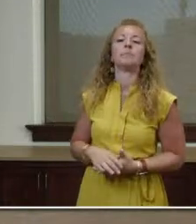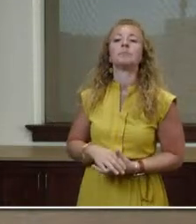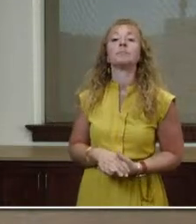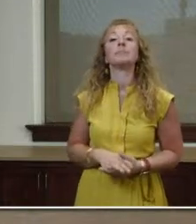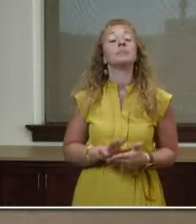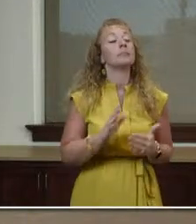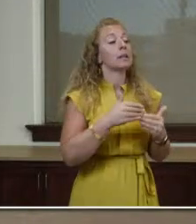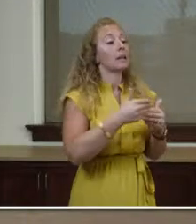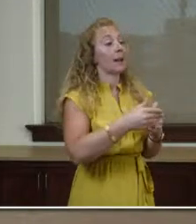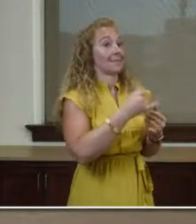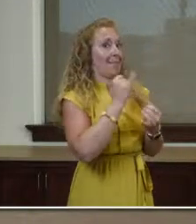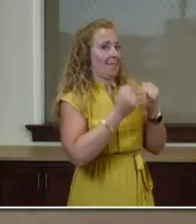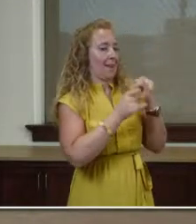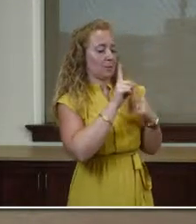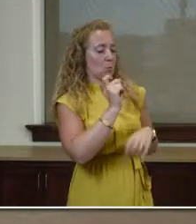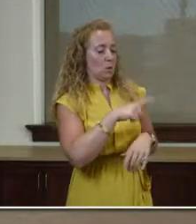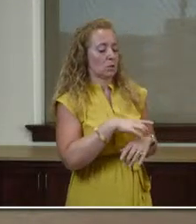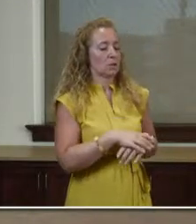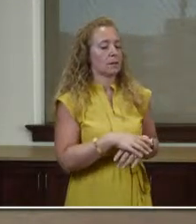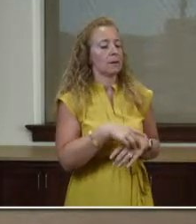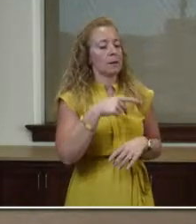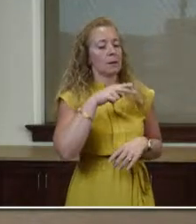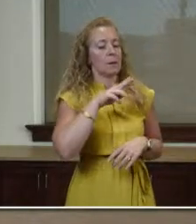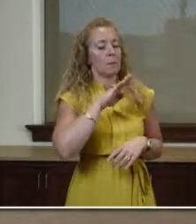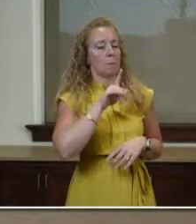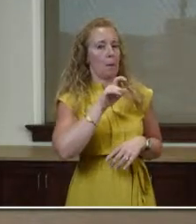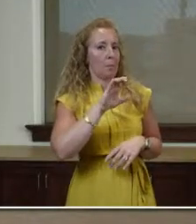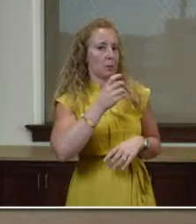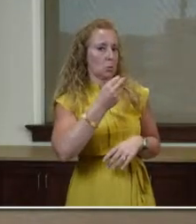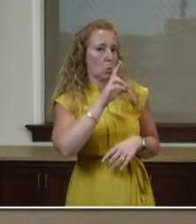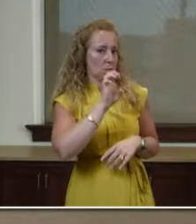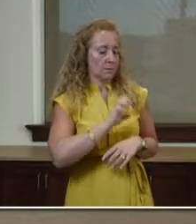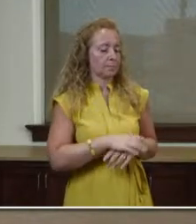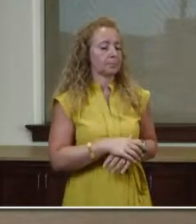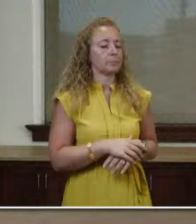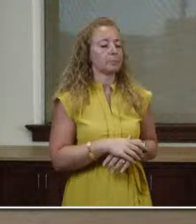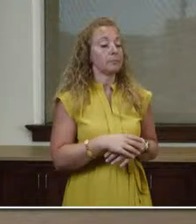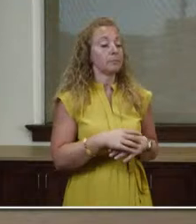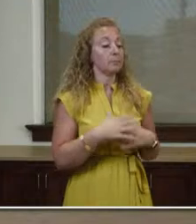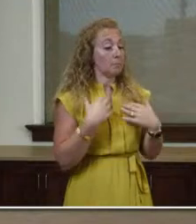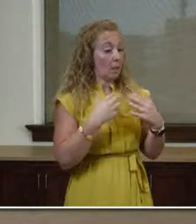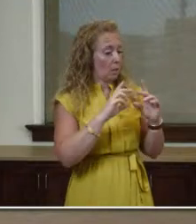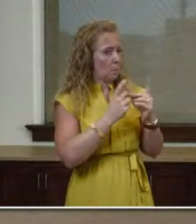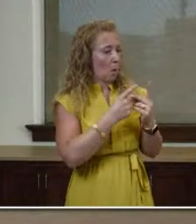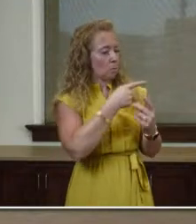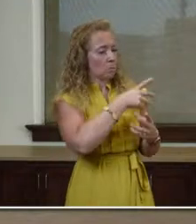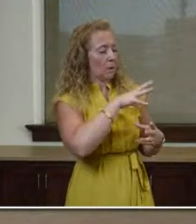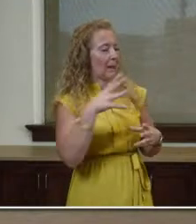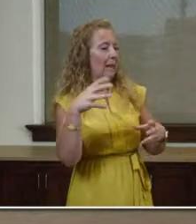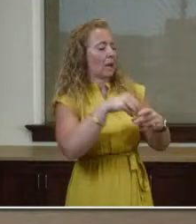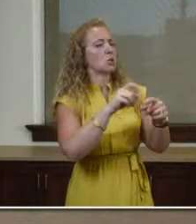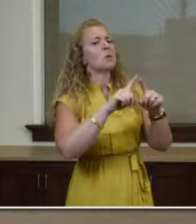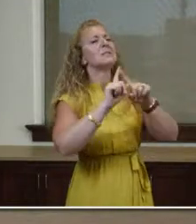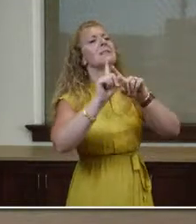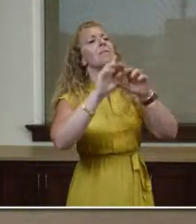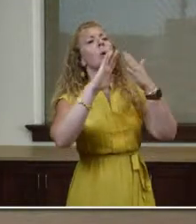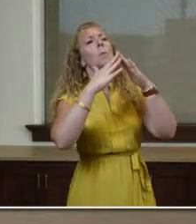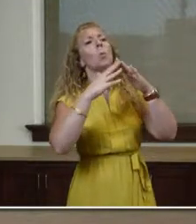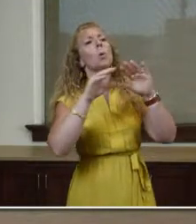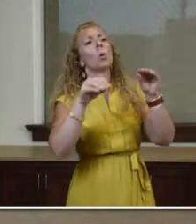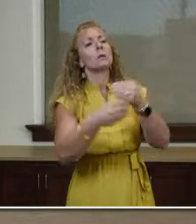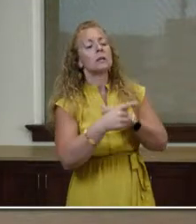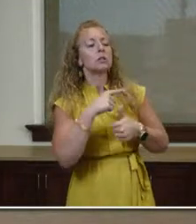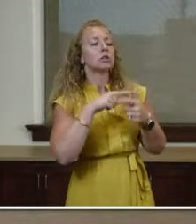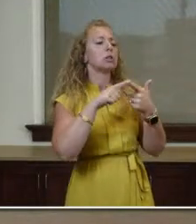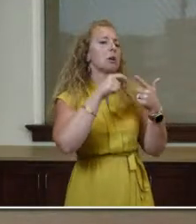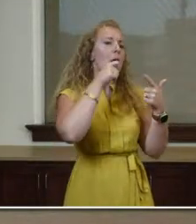The next and final question comes from Public Source. How is the health department engaging community organizations and nonprofits